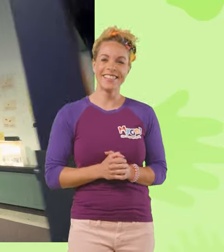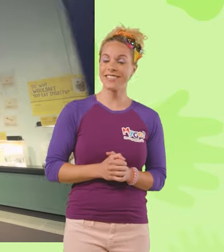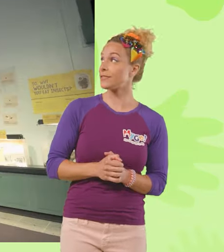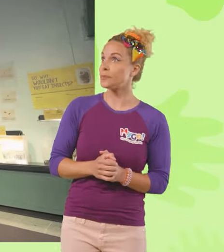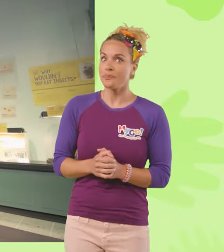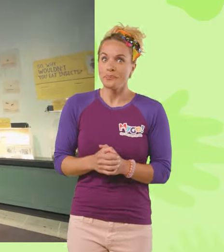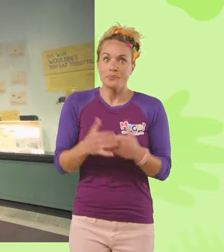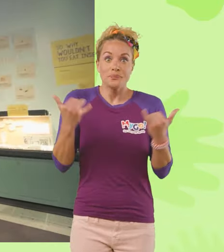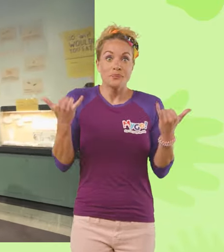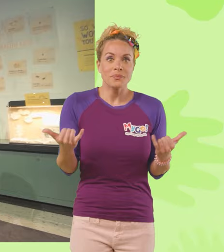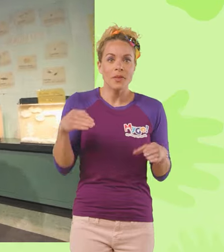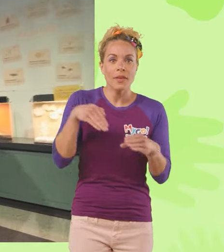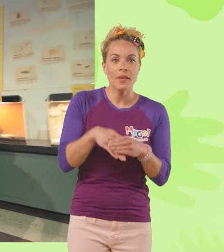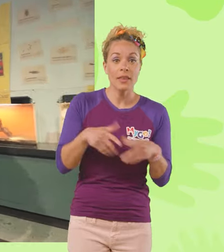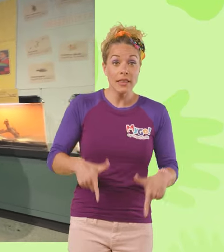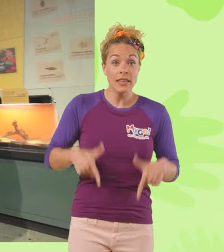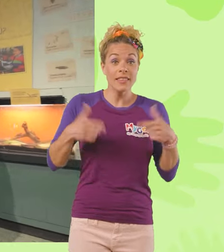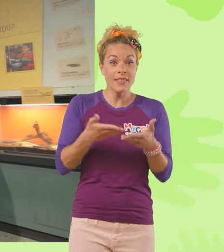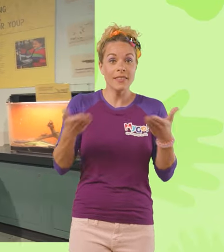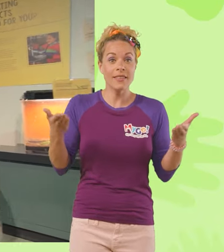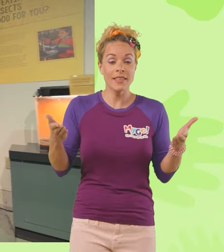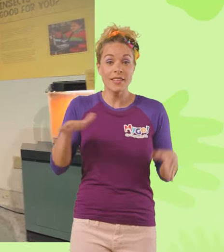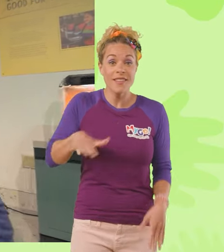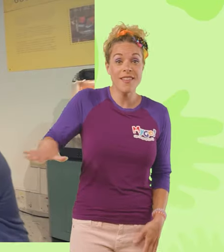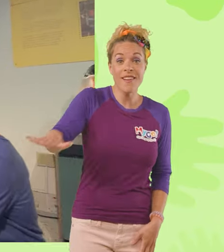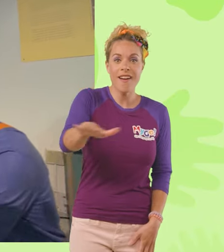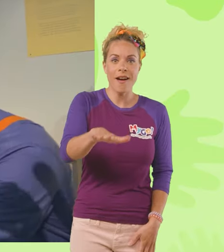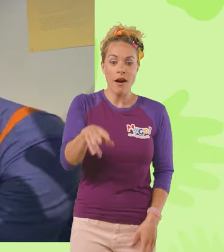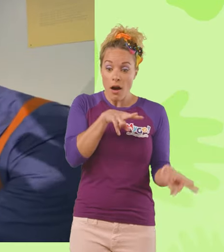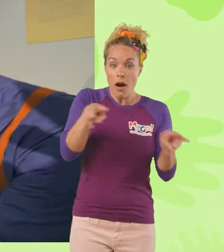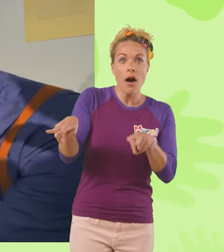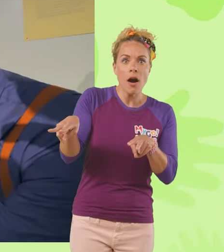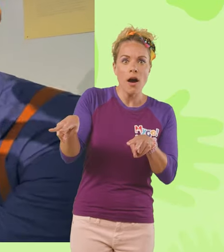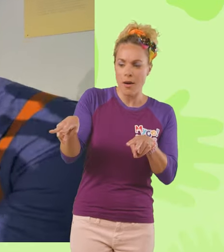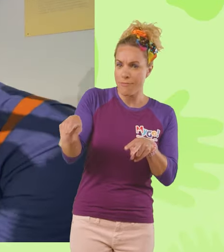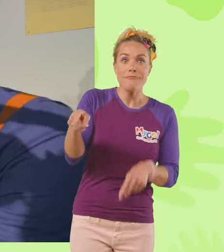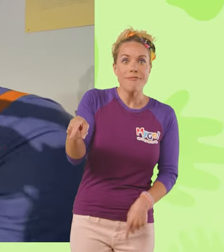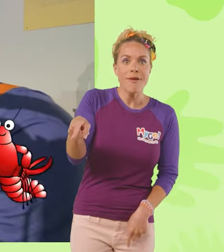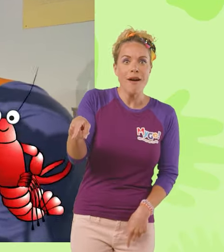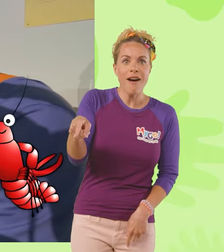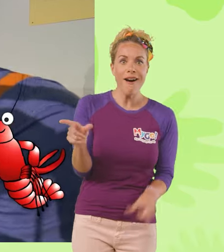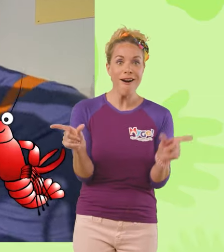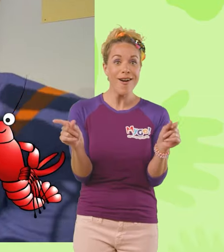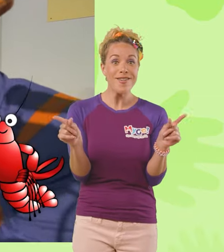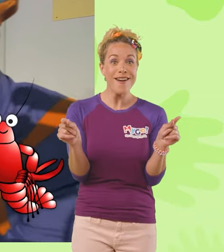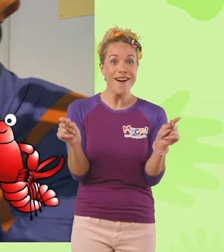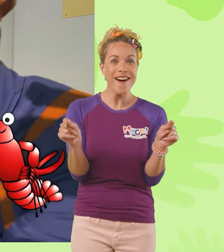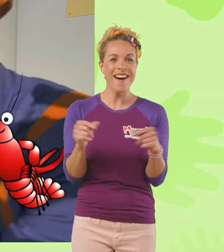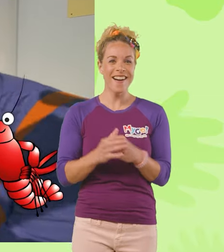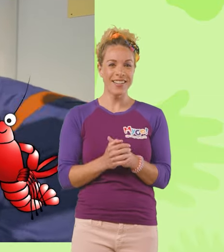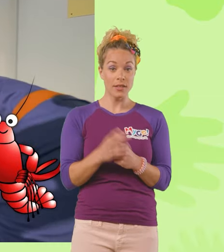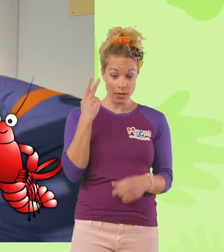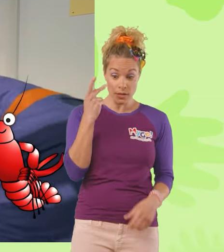Oh, now we're in the living things exhibit. Oh, look. Hey, look at what it is. It's a crayfish.